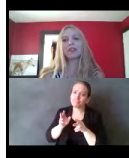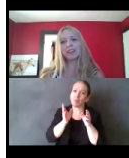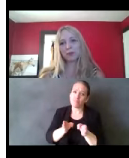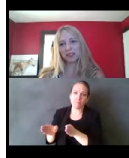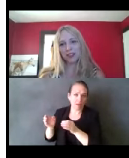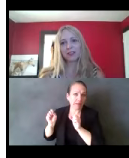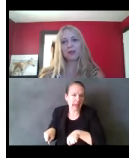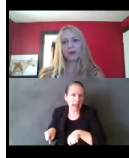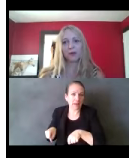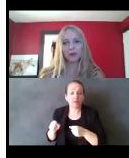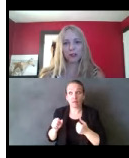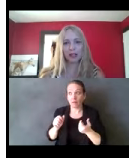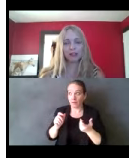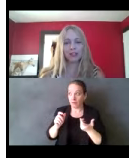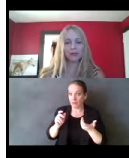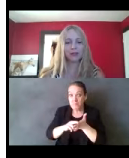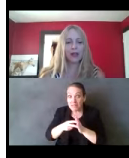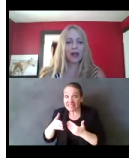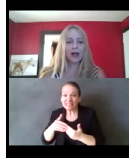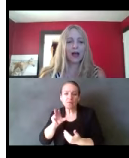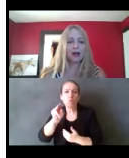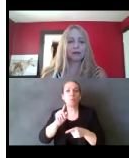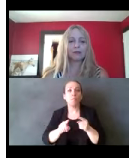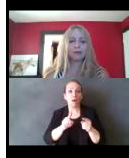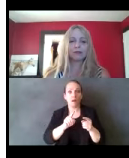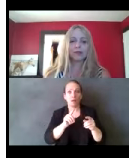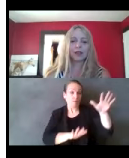with, but the unexpected losses are always more challenging.